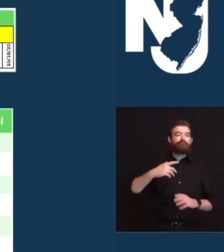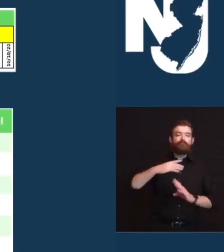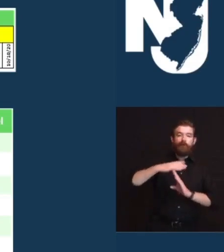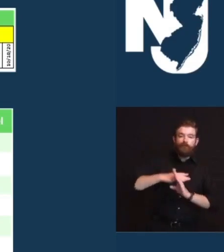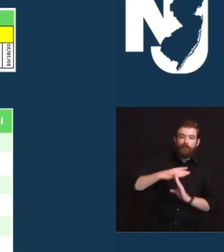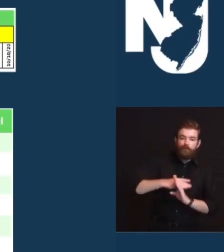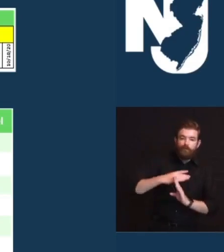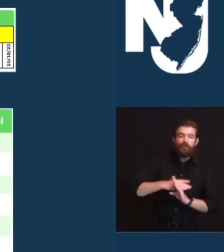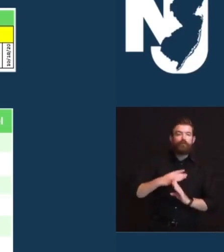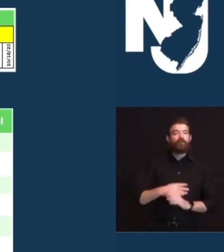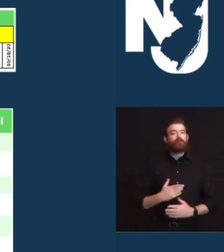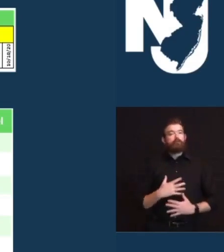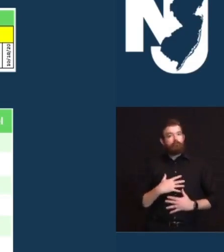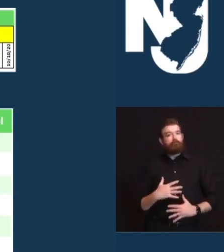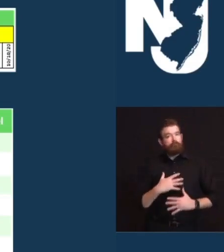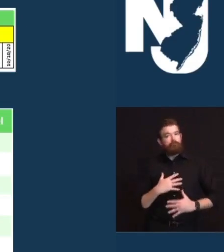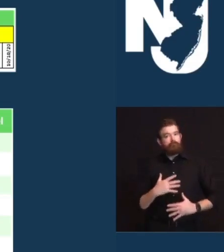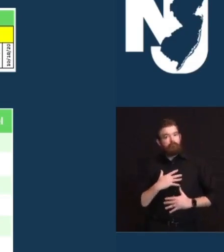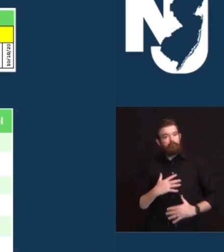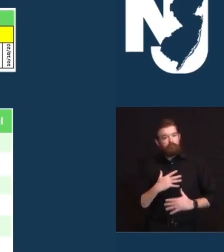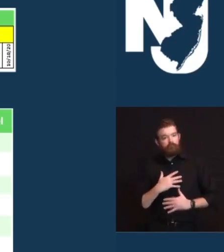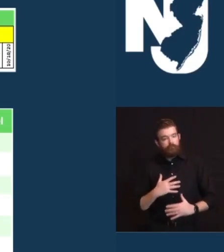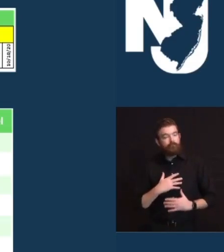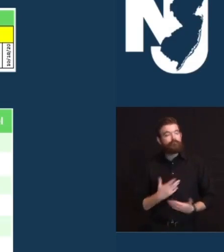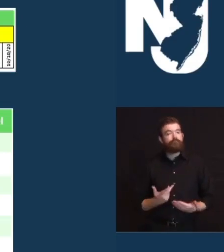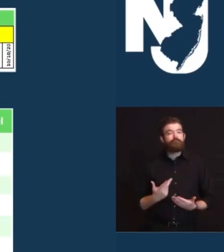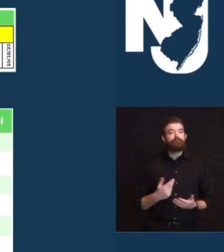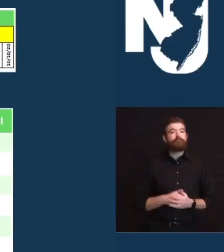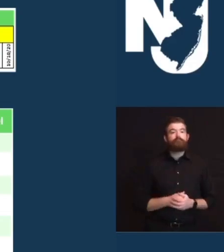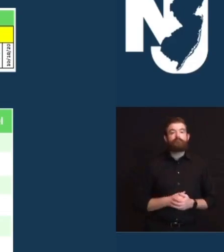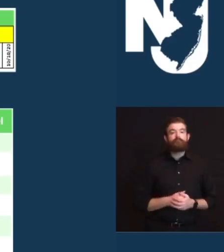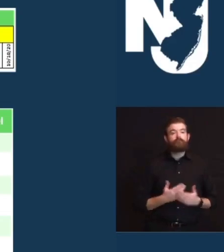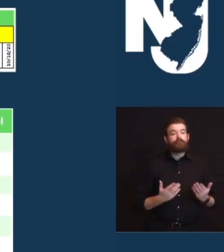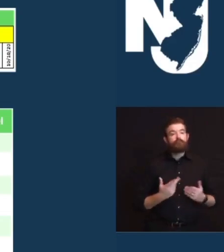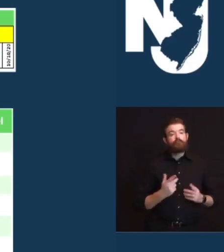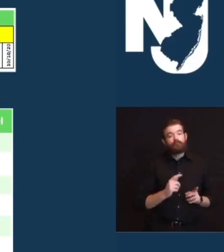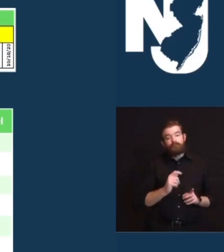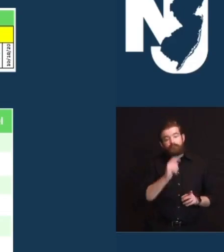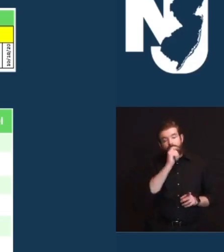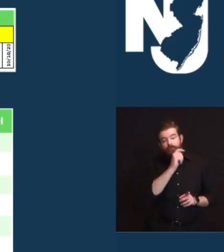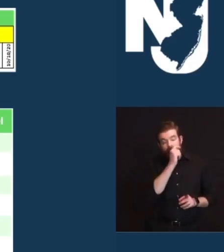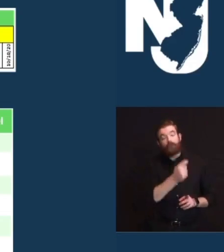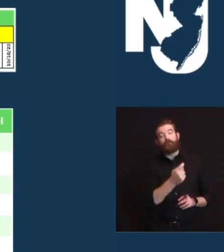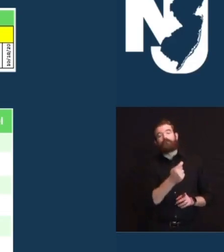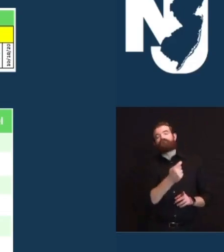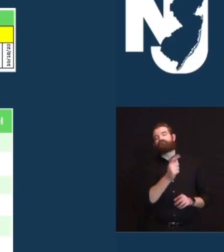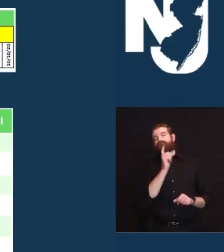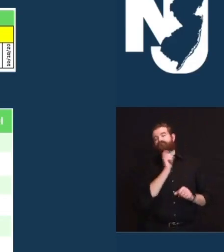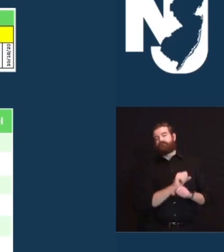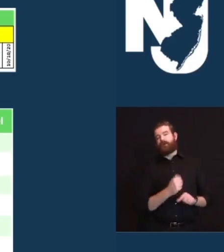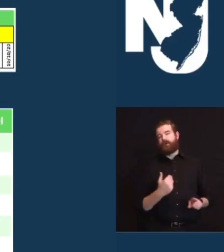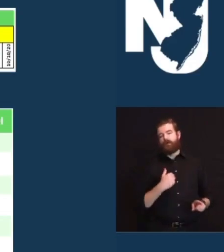presence of coronavirus diagnosis codes, and the percent positivity.